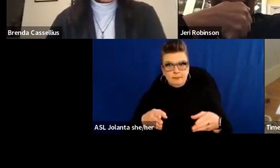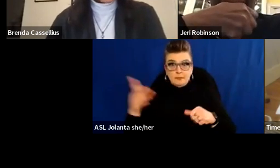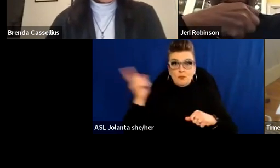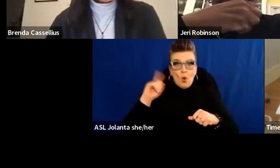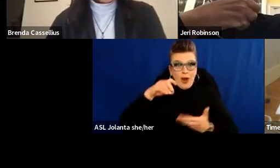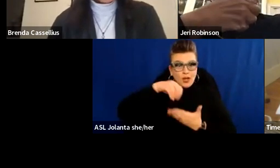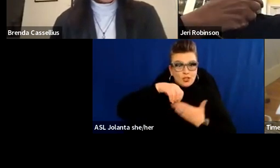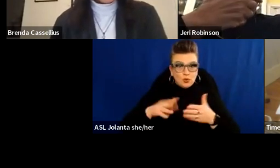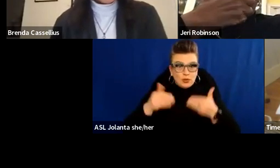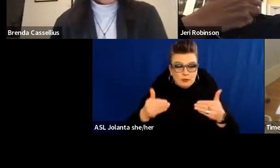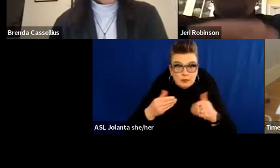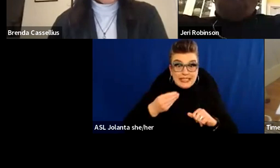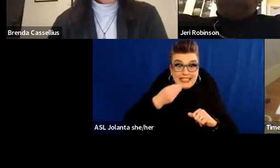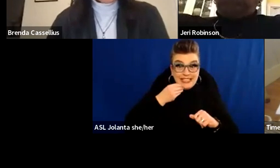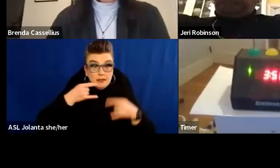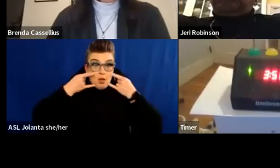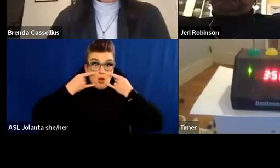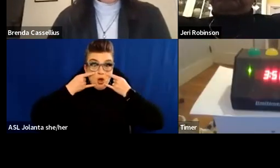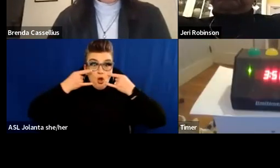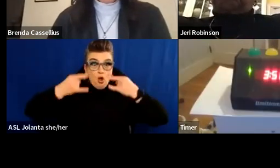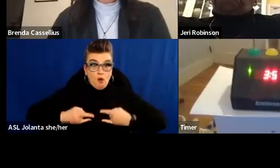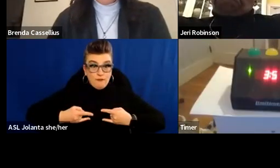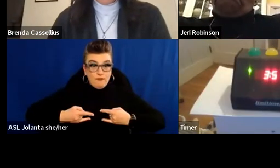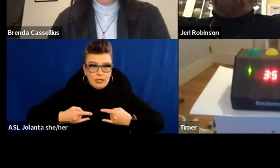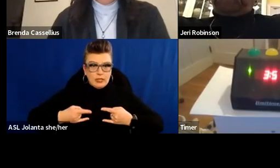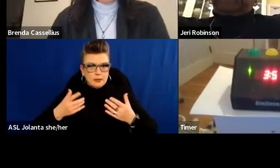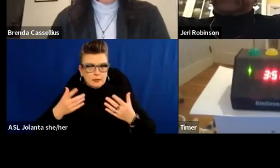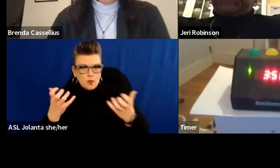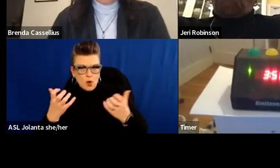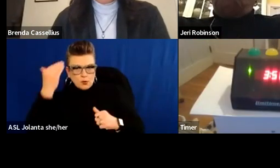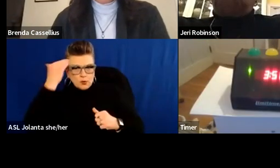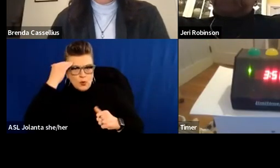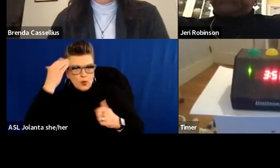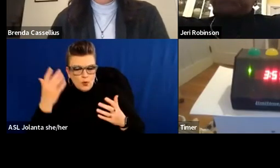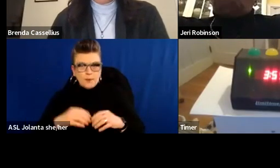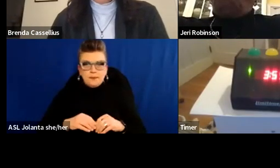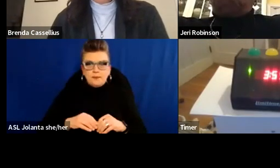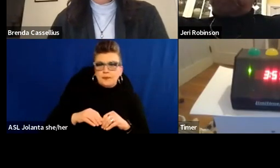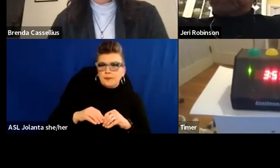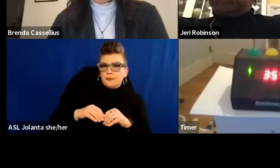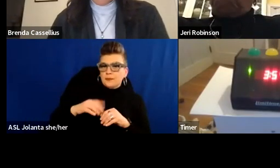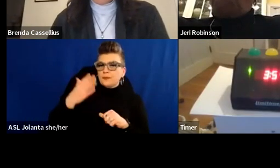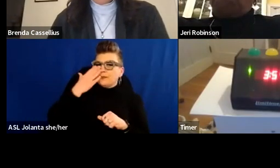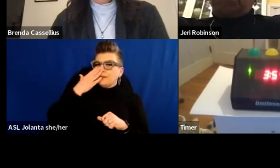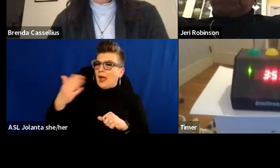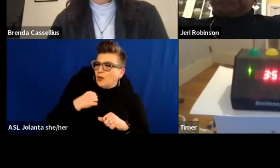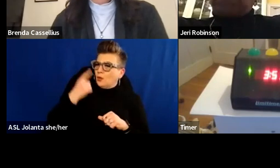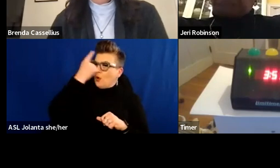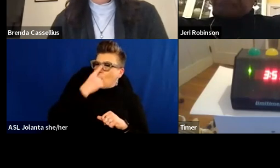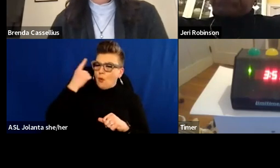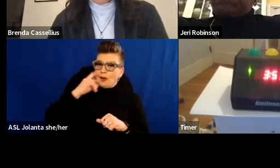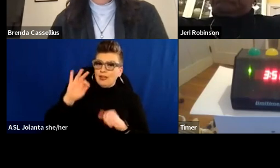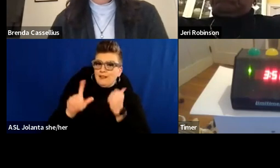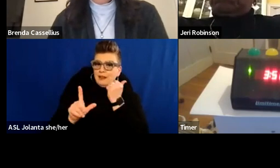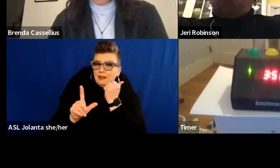off to eat thank you miss lapera i wonder um if deputy dipina is on and can speak